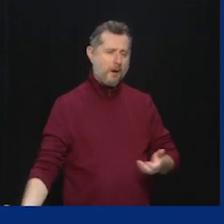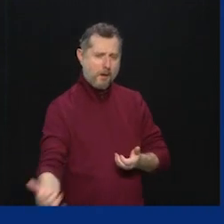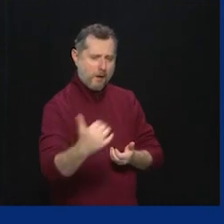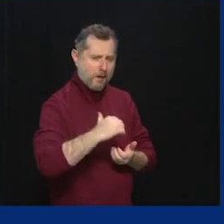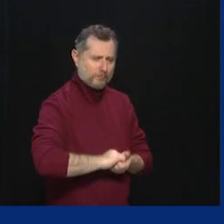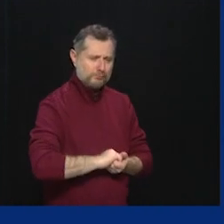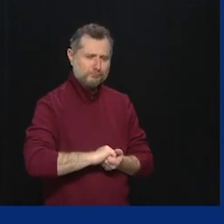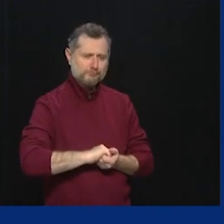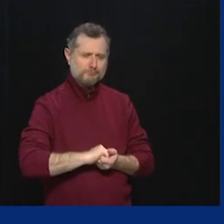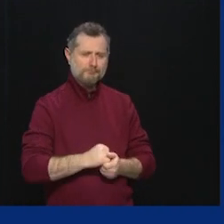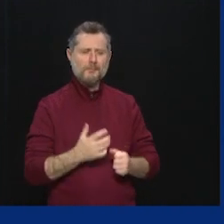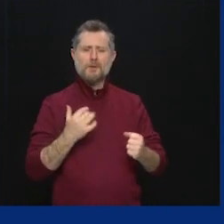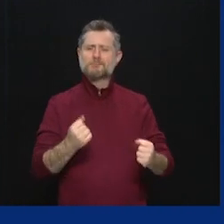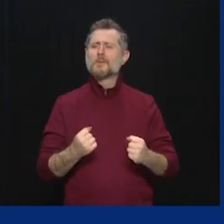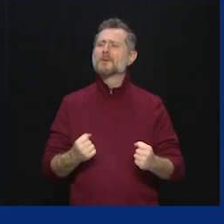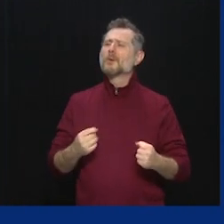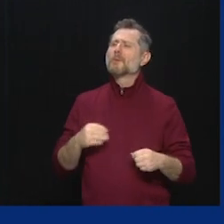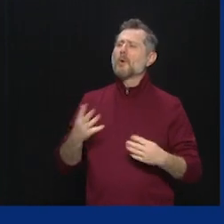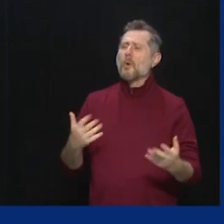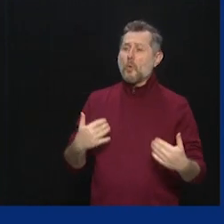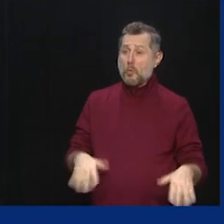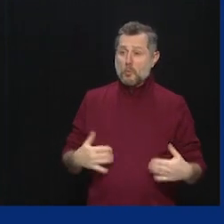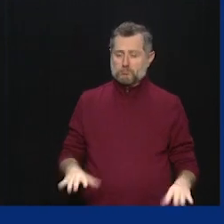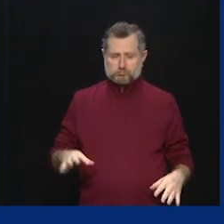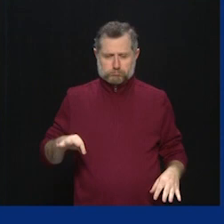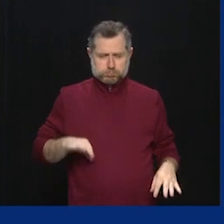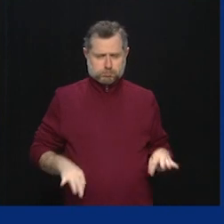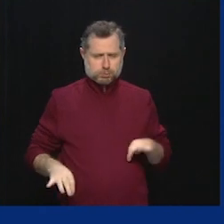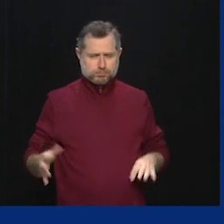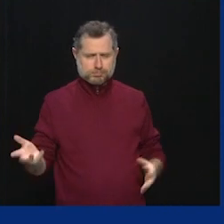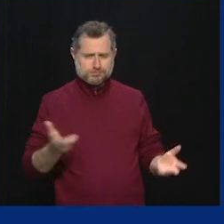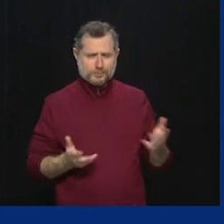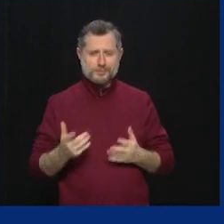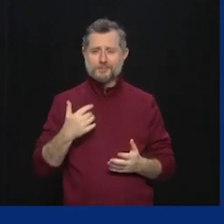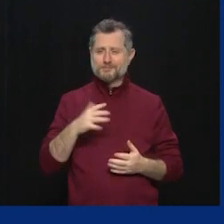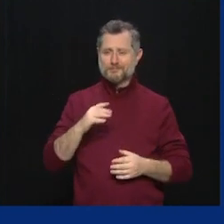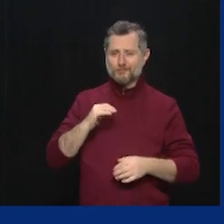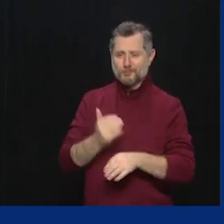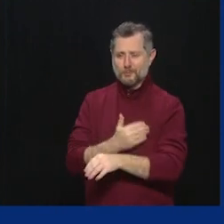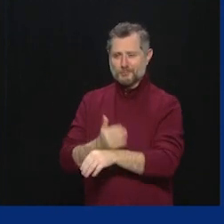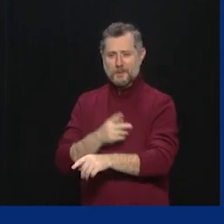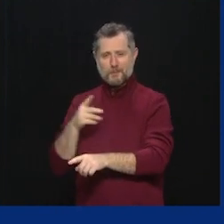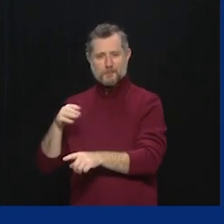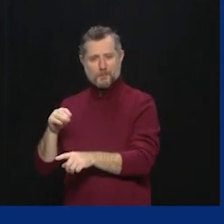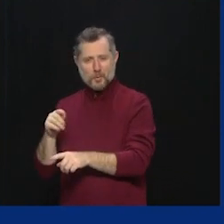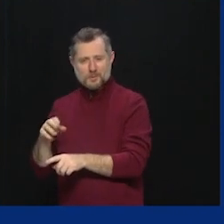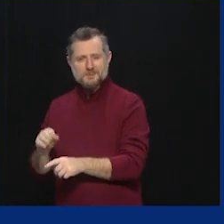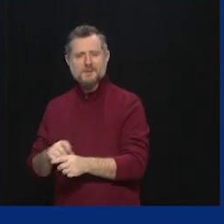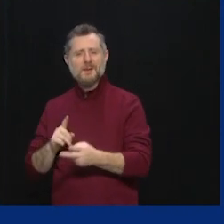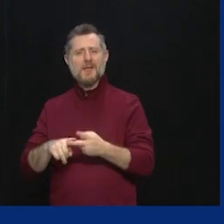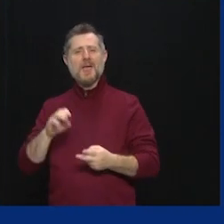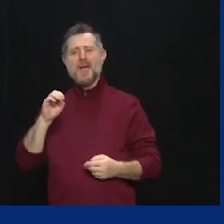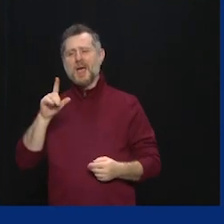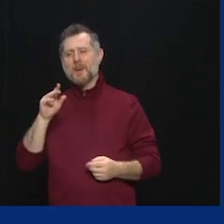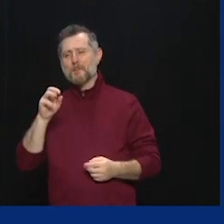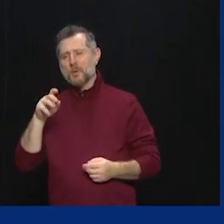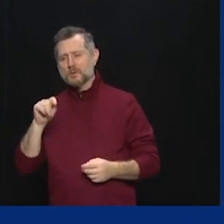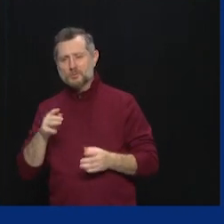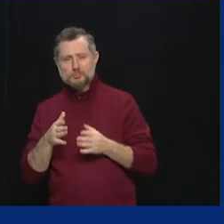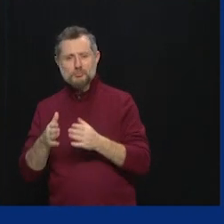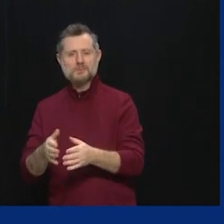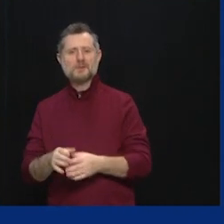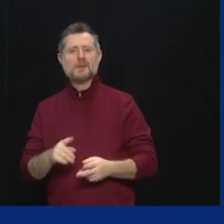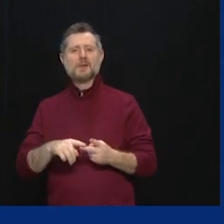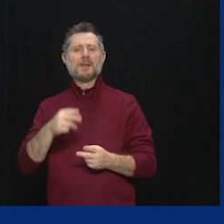community. 2 rehabilitated parks at Elmont Road and Hendrickson Avenue, a new LIRR Elmont